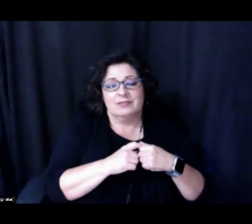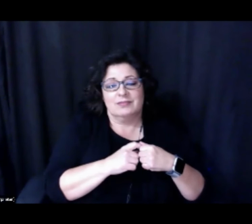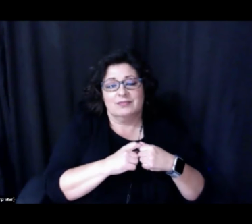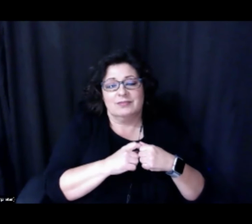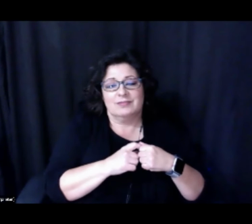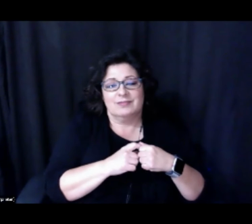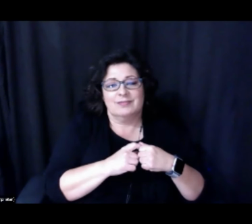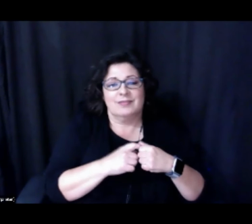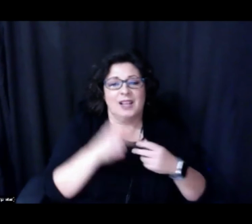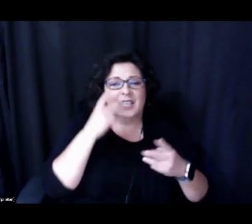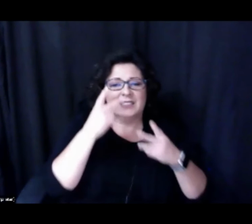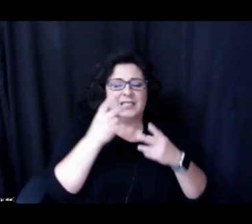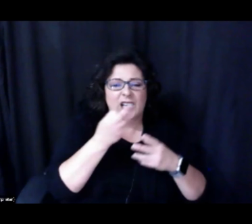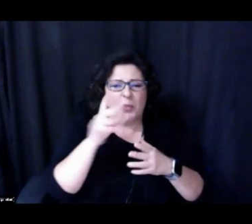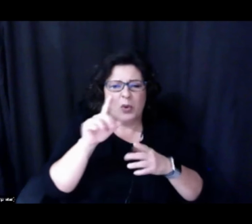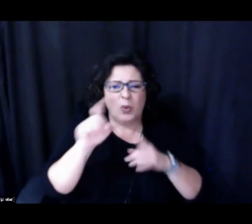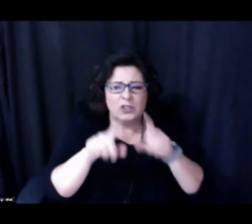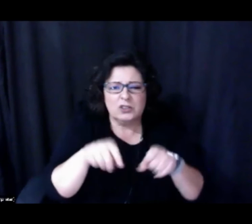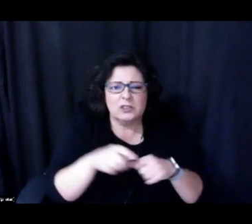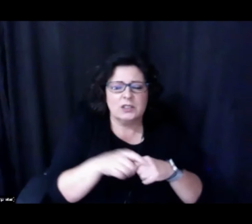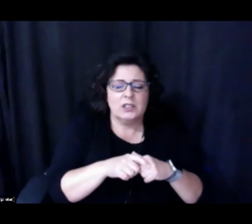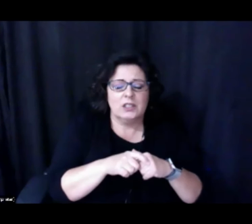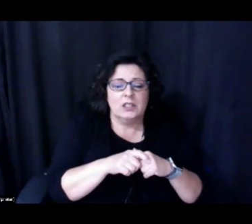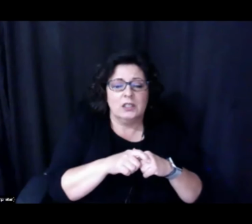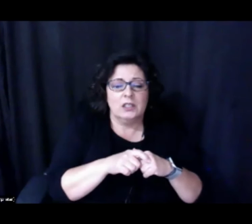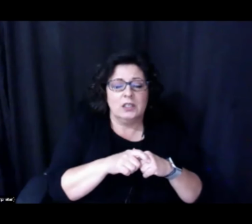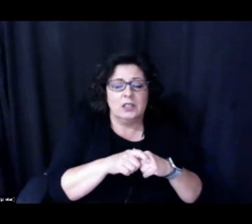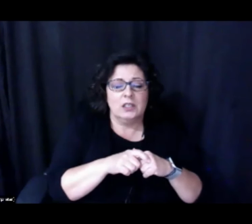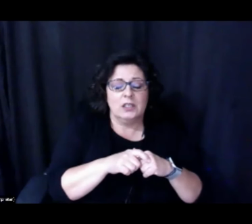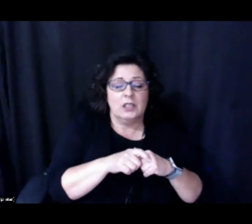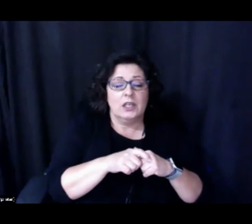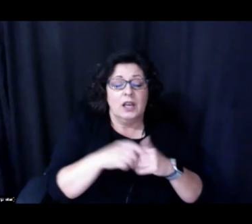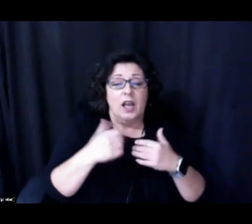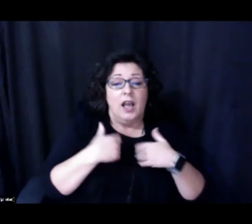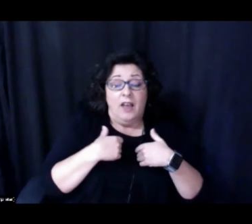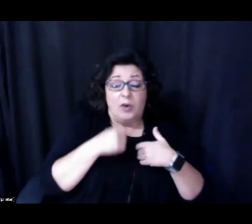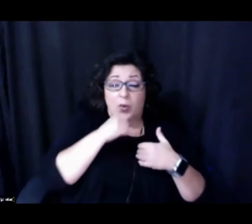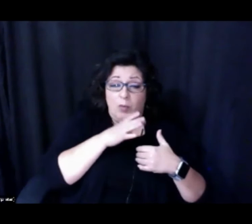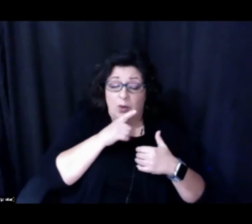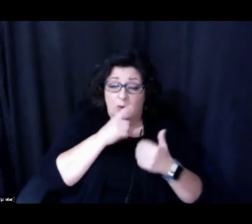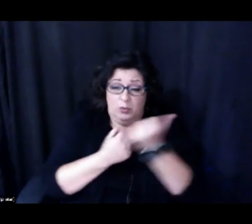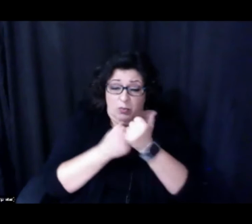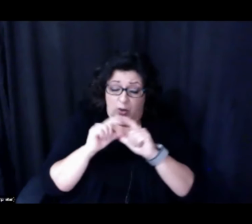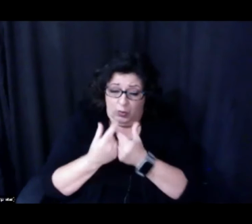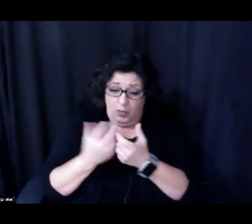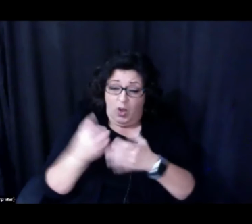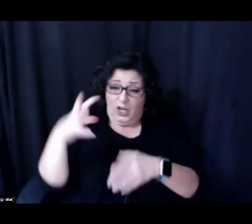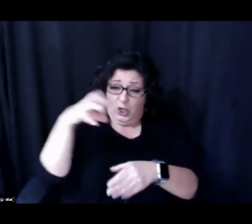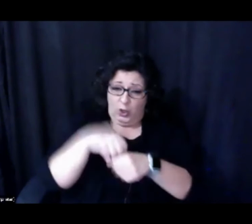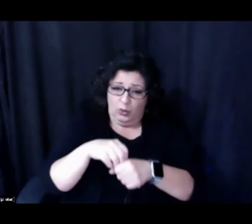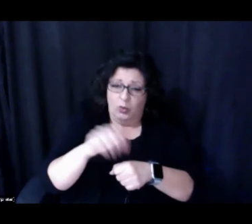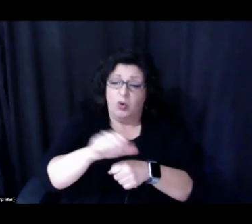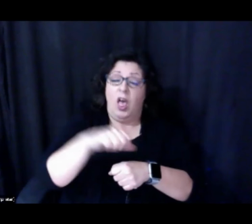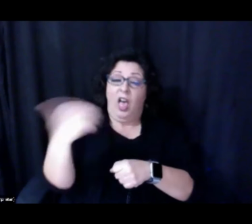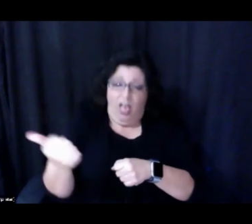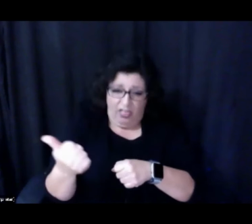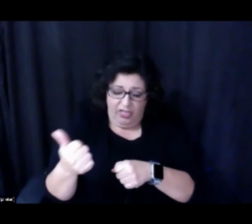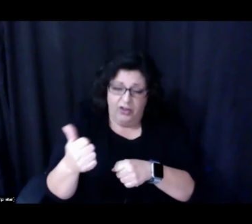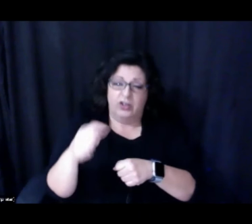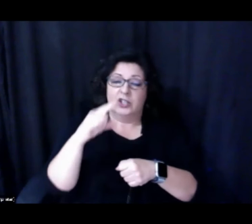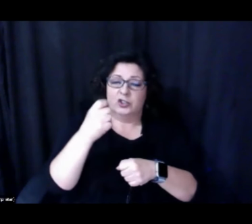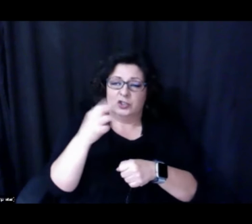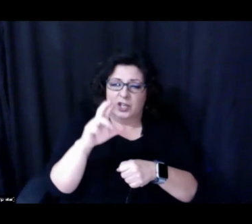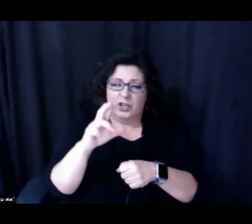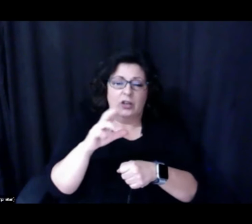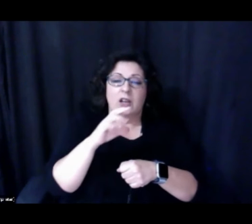All right, I'm seeing a couple questions. So if we have a women's support group, but we want to include other genders, not including